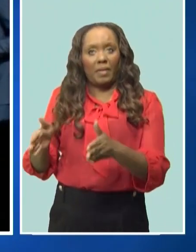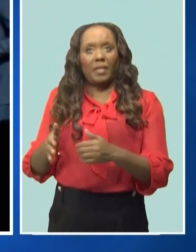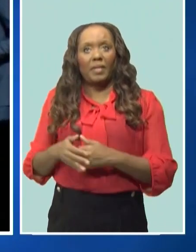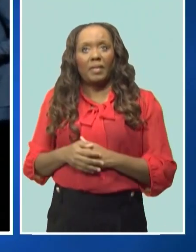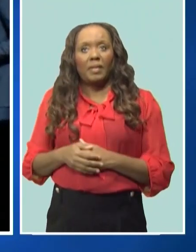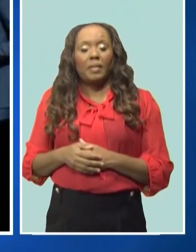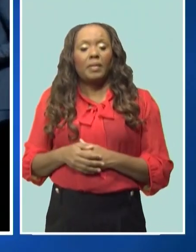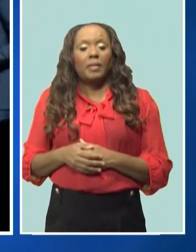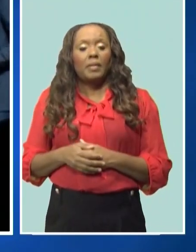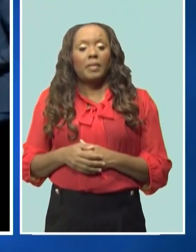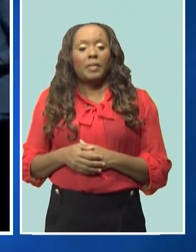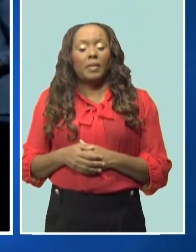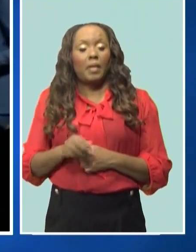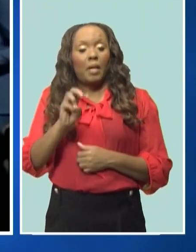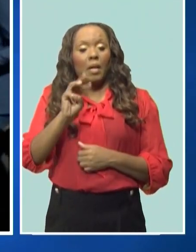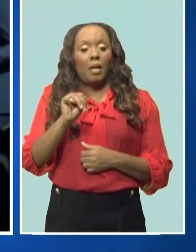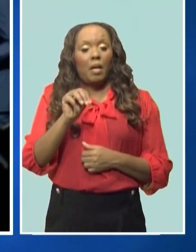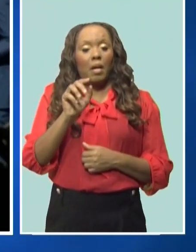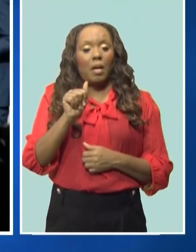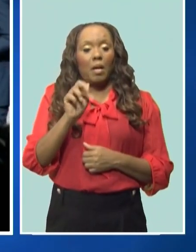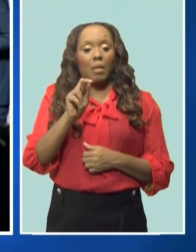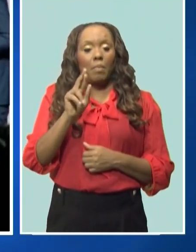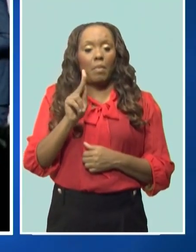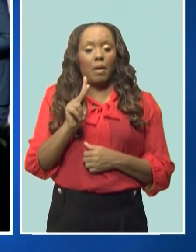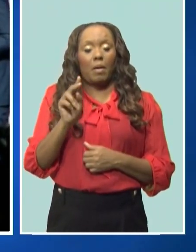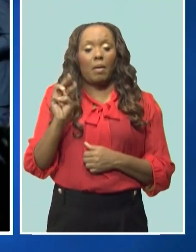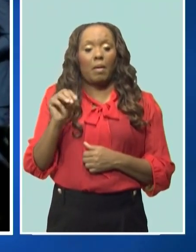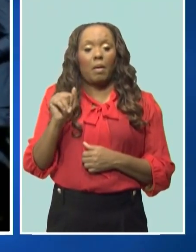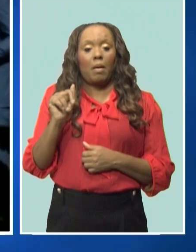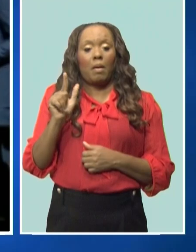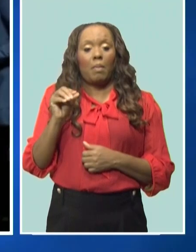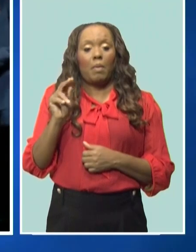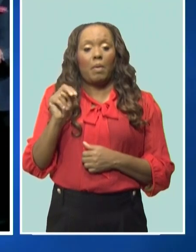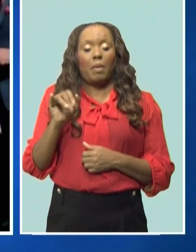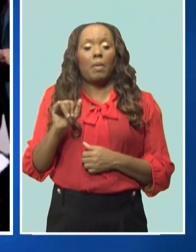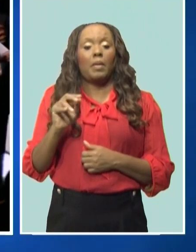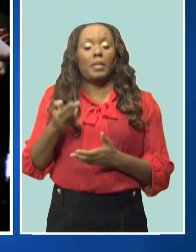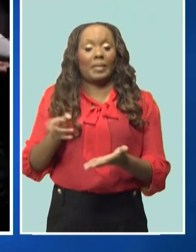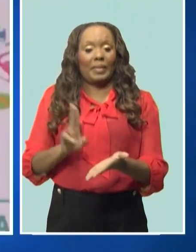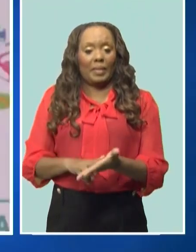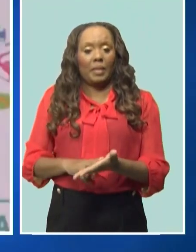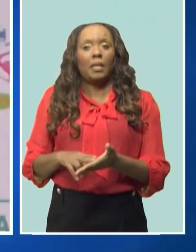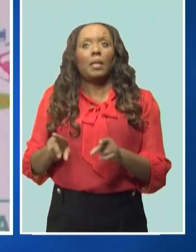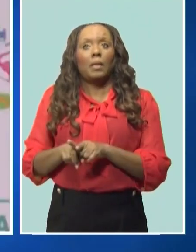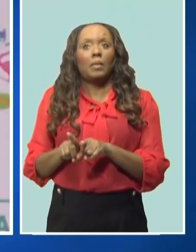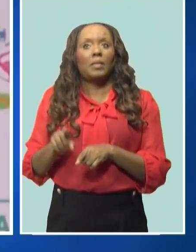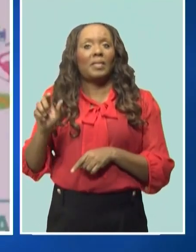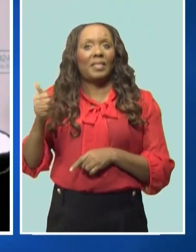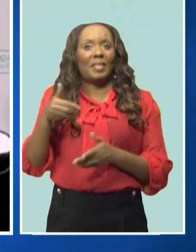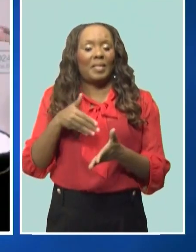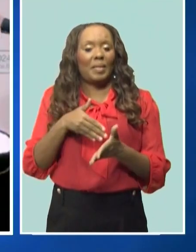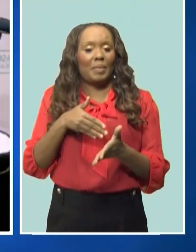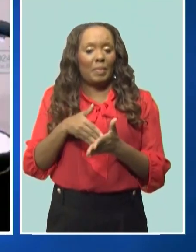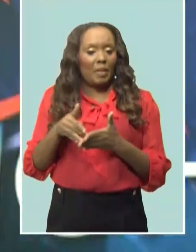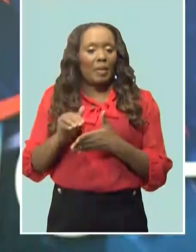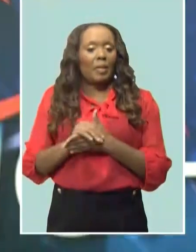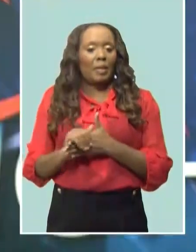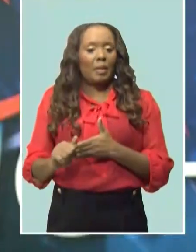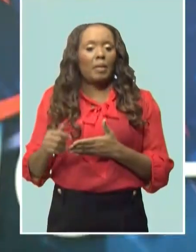deal. A $10 million trade finance facility to support the importation of cement was also secured for the Rockhard Cement